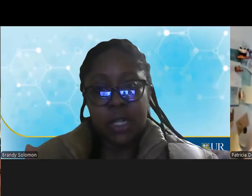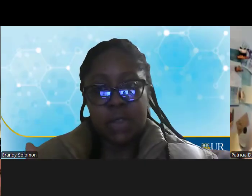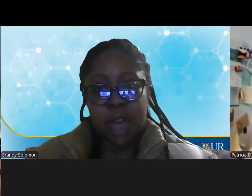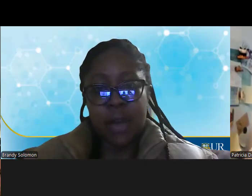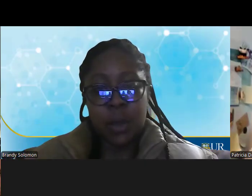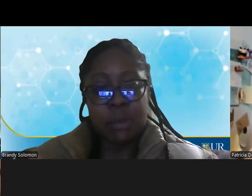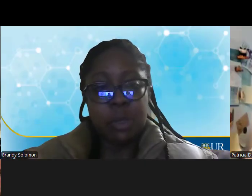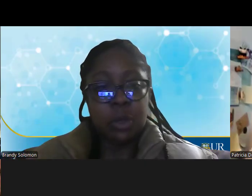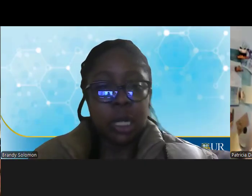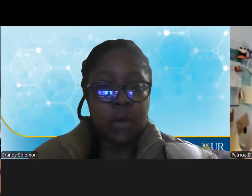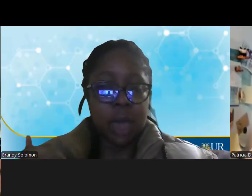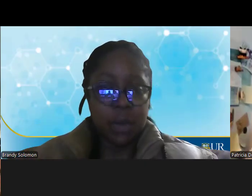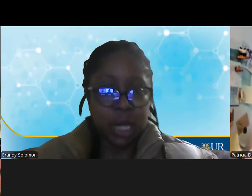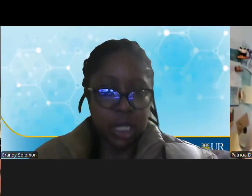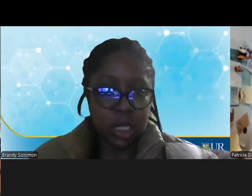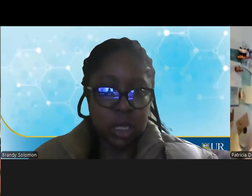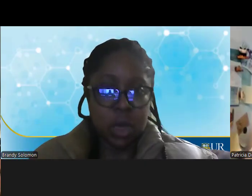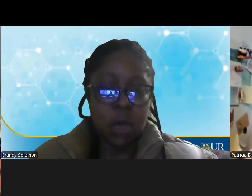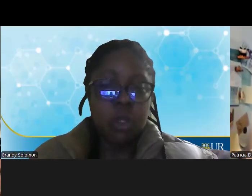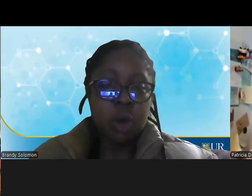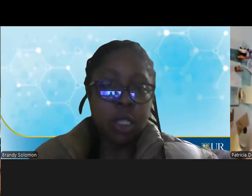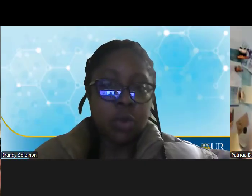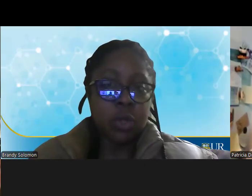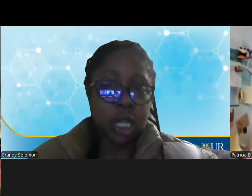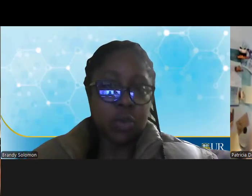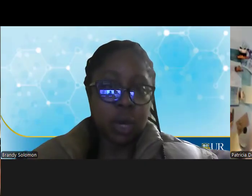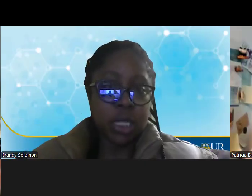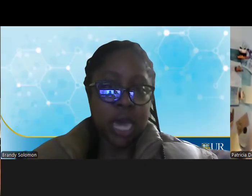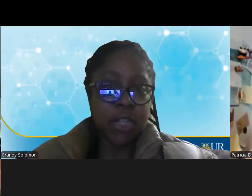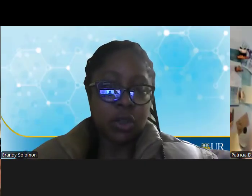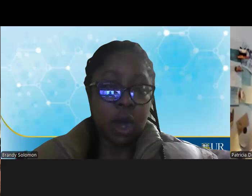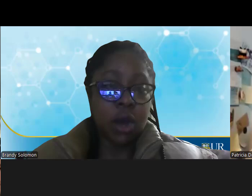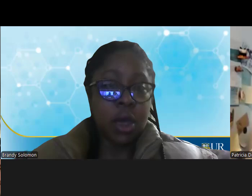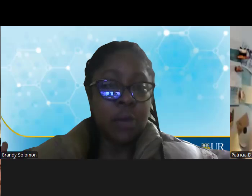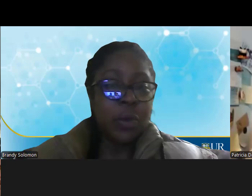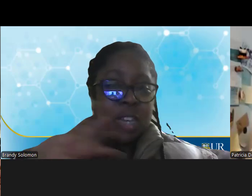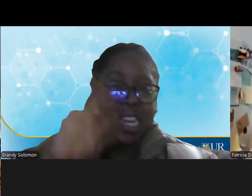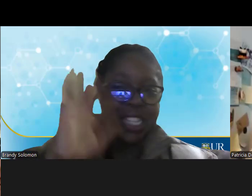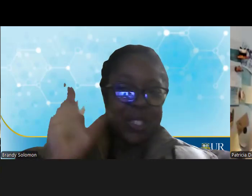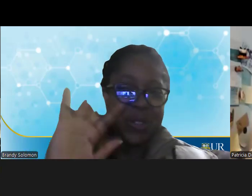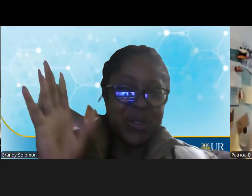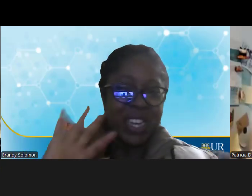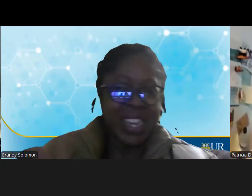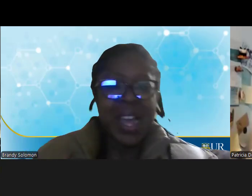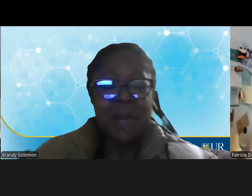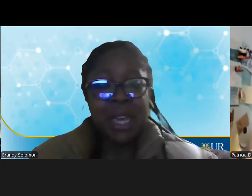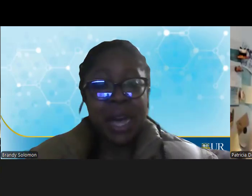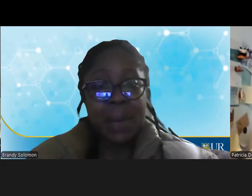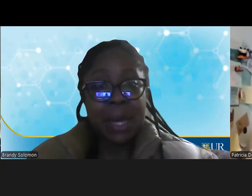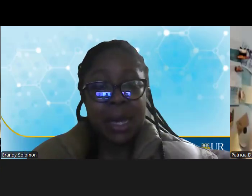there's definitely value in building up that relationship with multiple touch points as you are moving